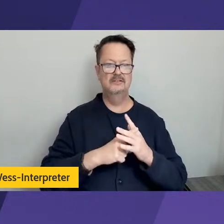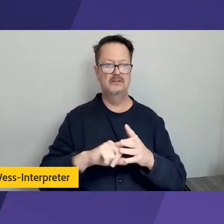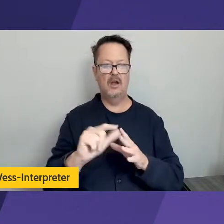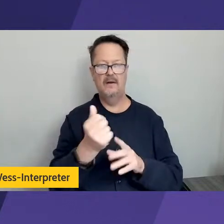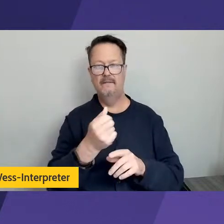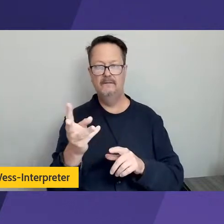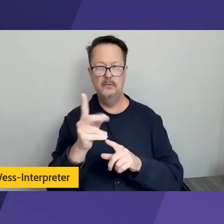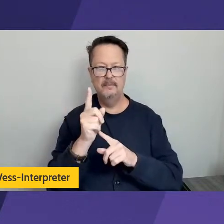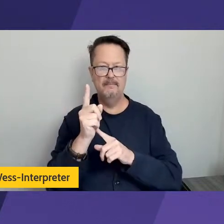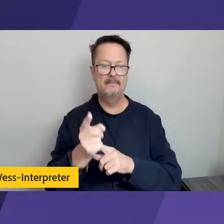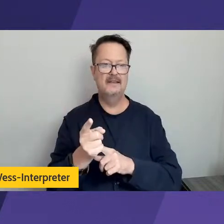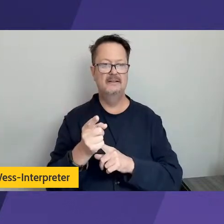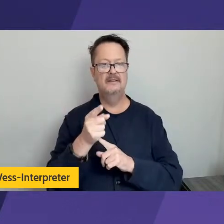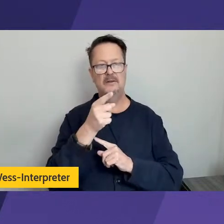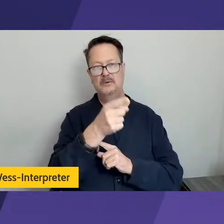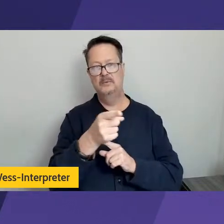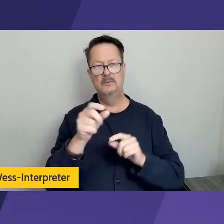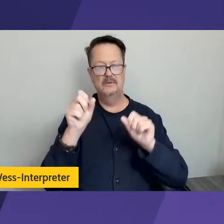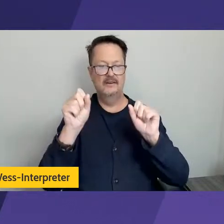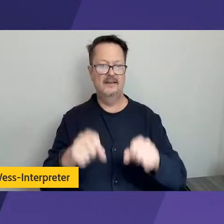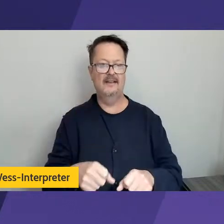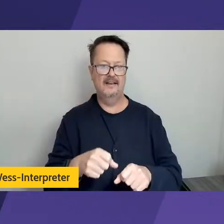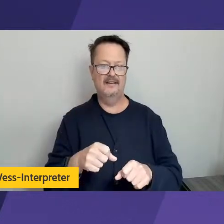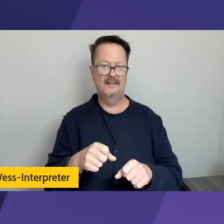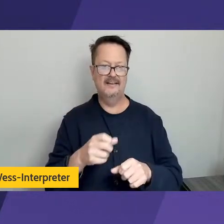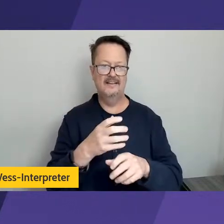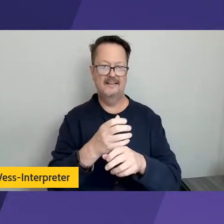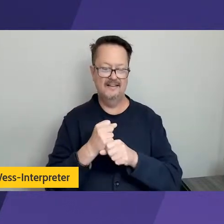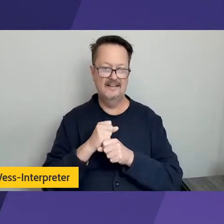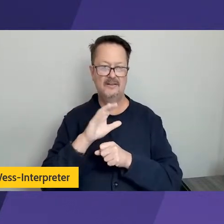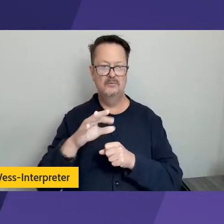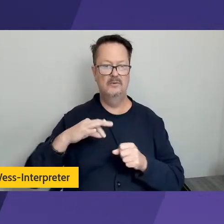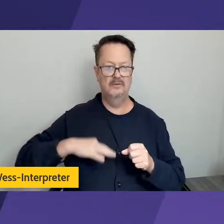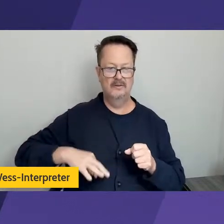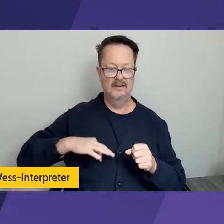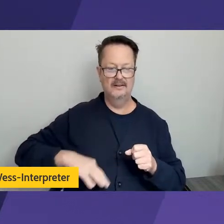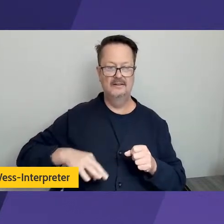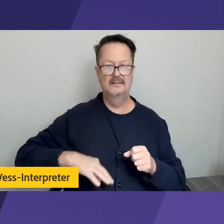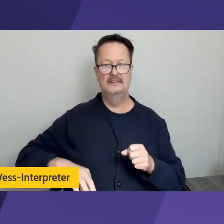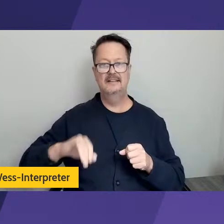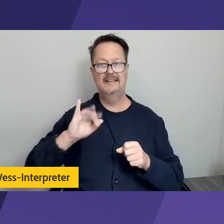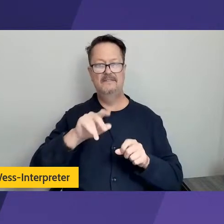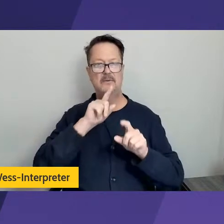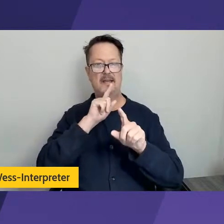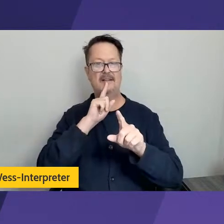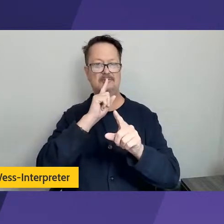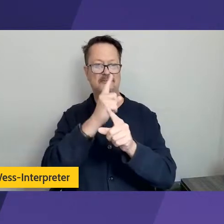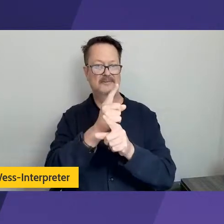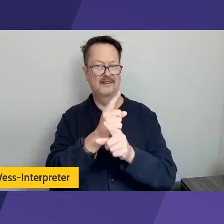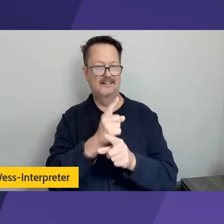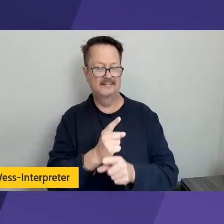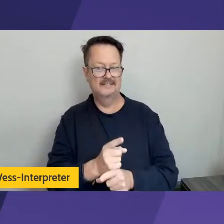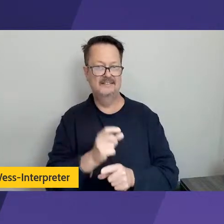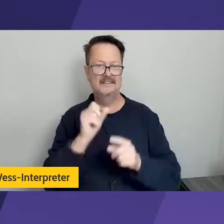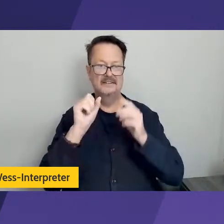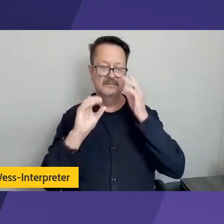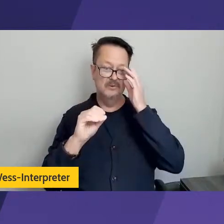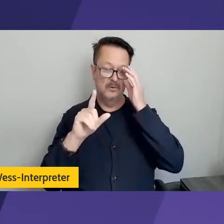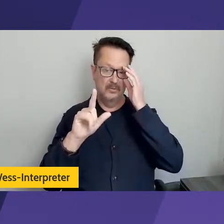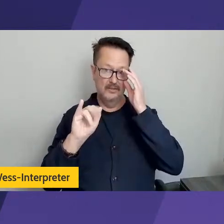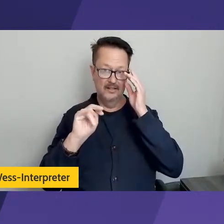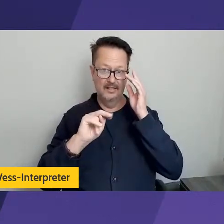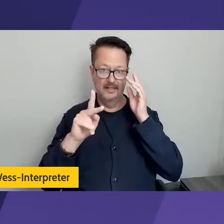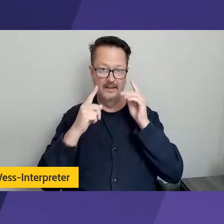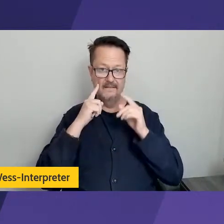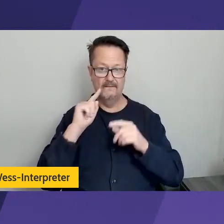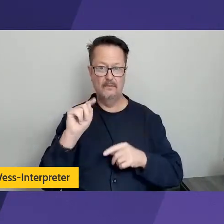So there you will be able to get AWS credits if you answer correctly. So the link for the Track